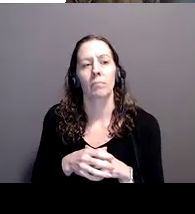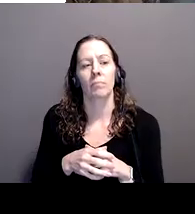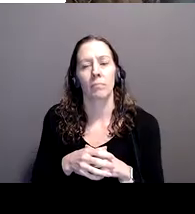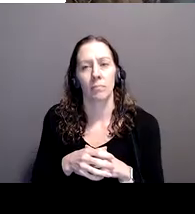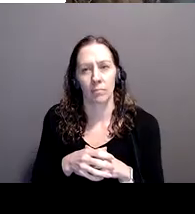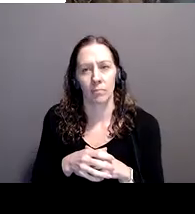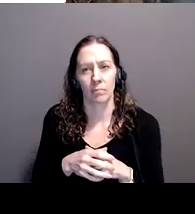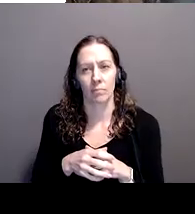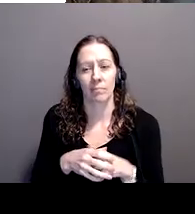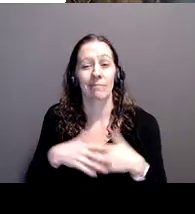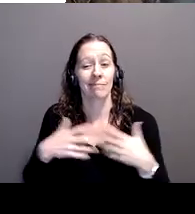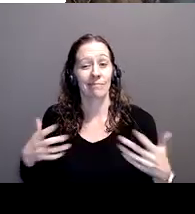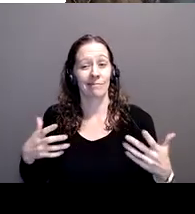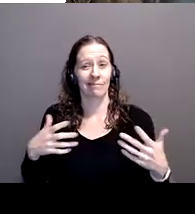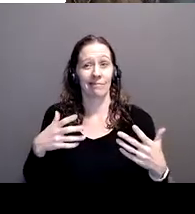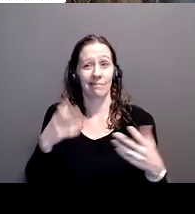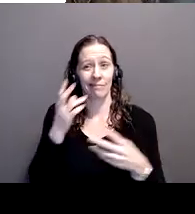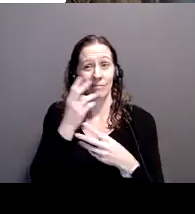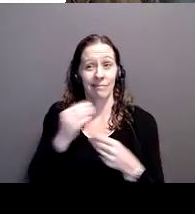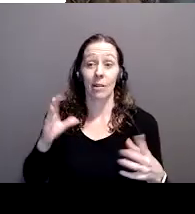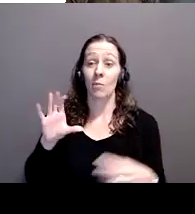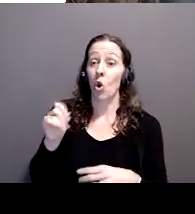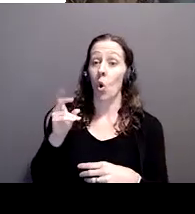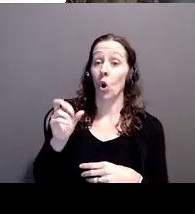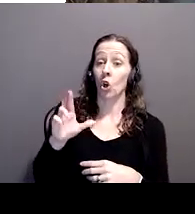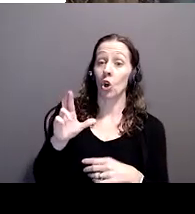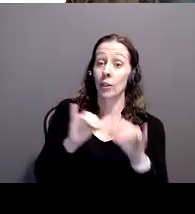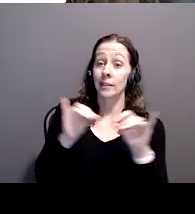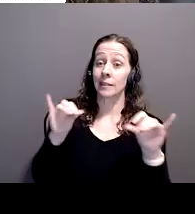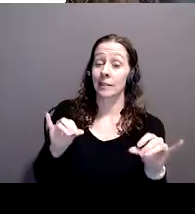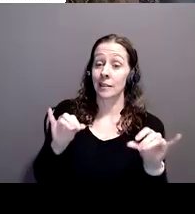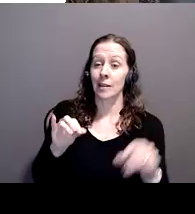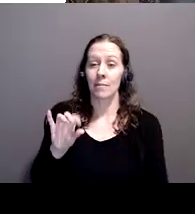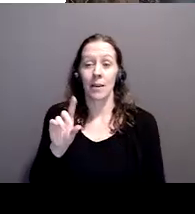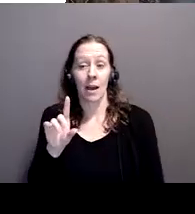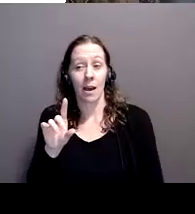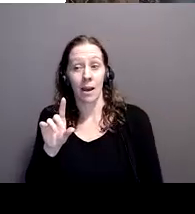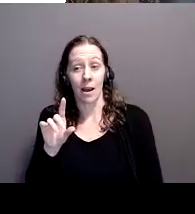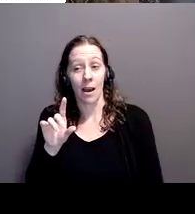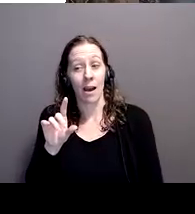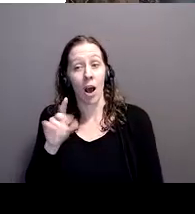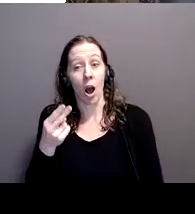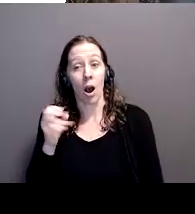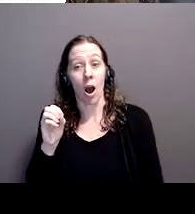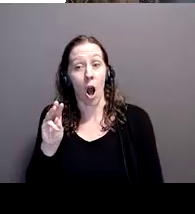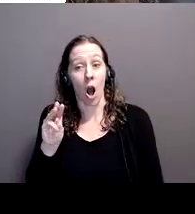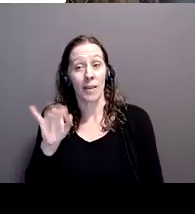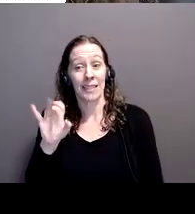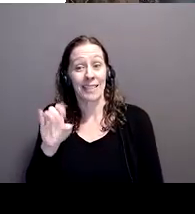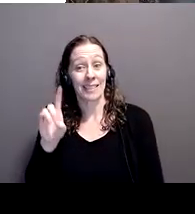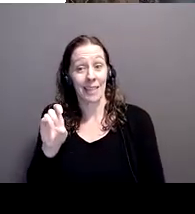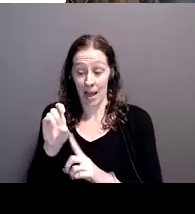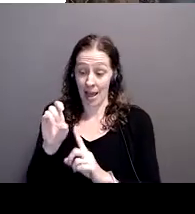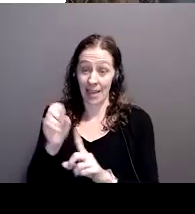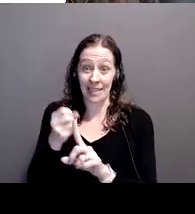the definition of homicide for the coroner system is a very specific fact-oriented one. So